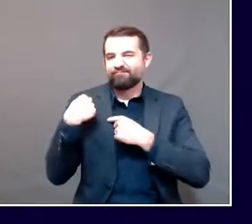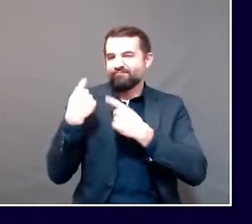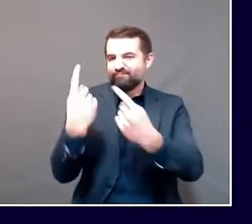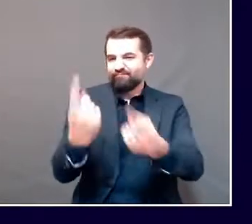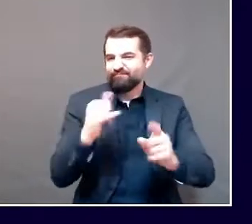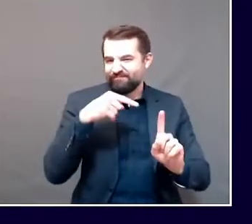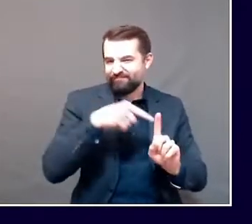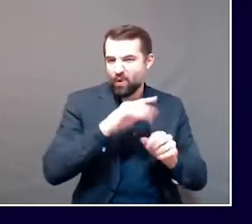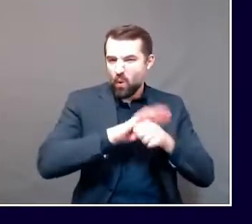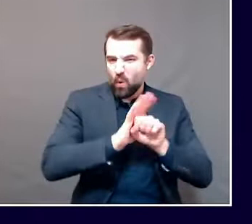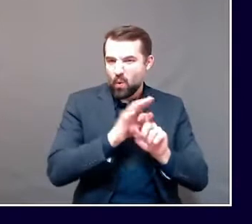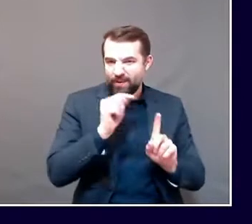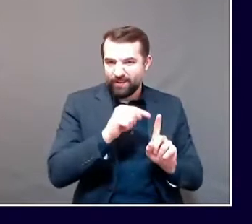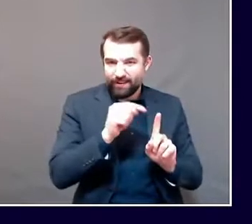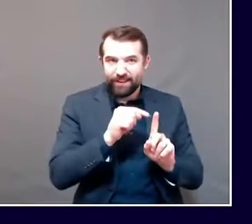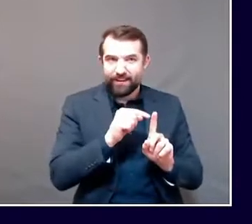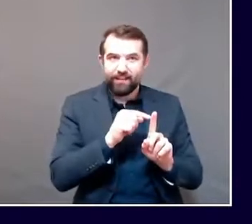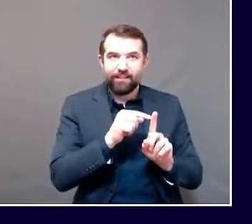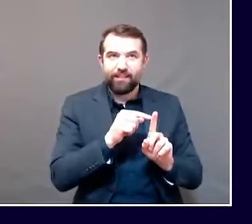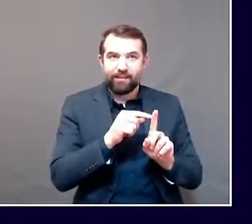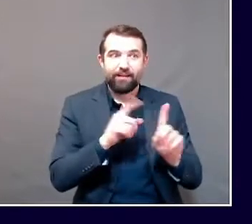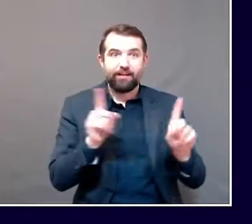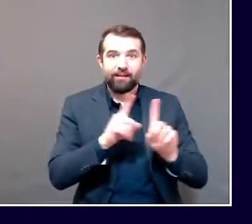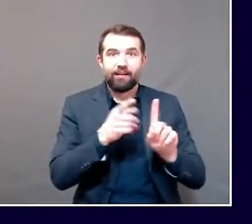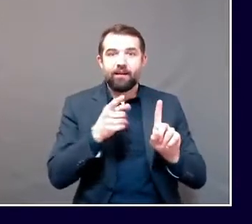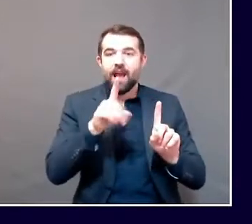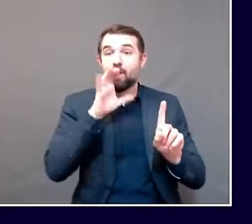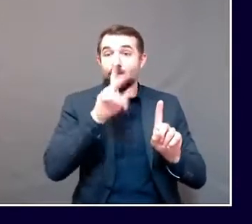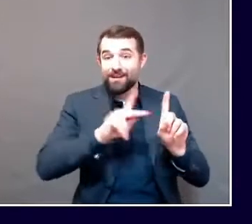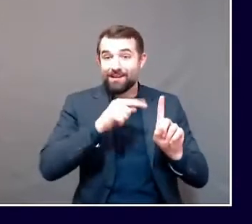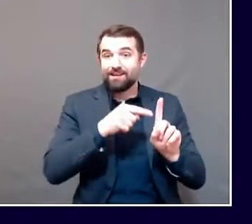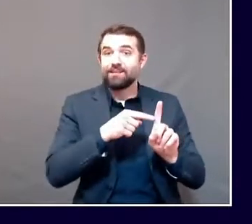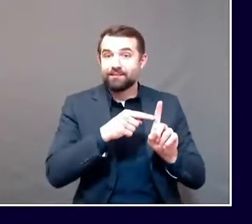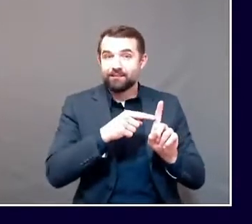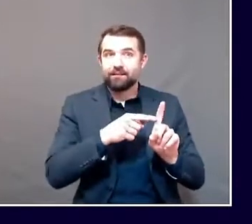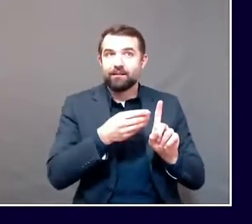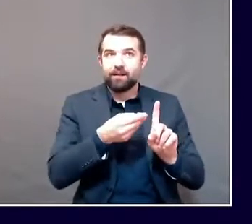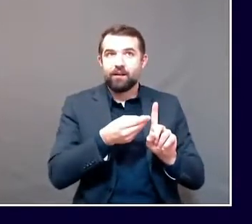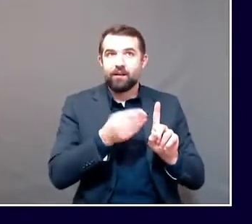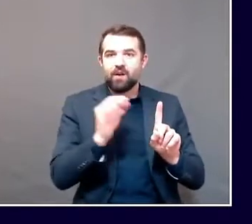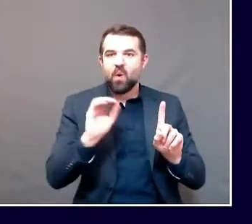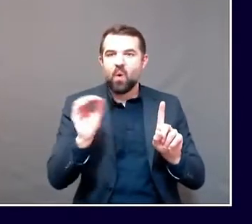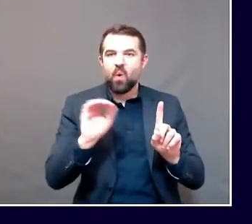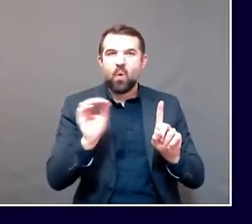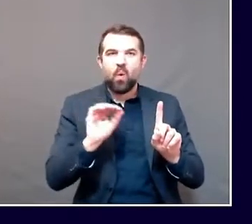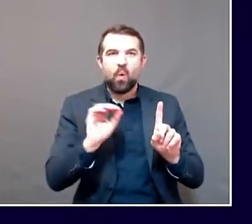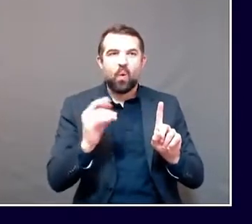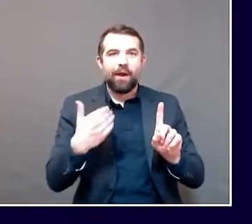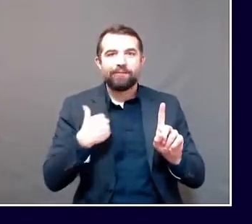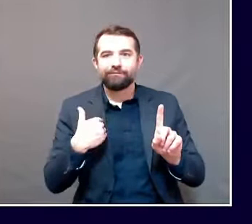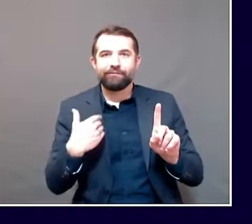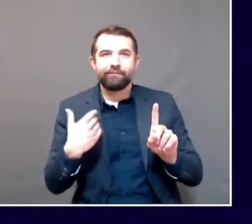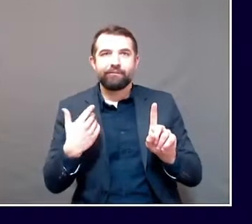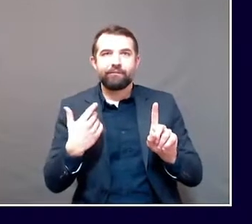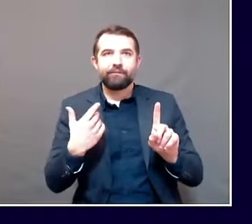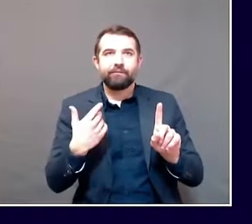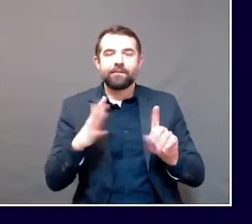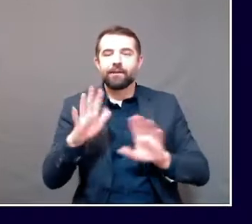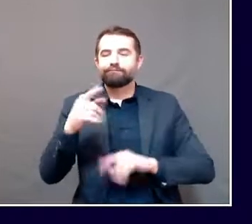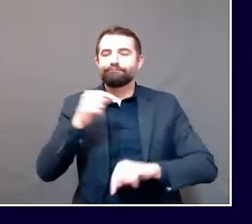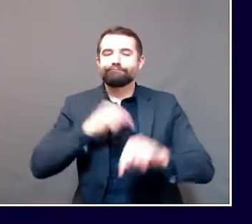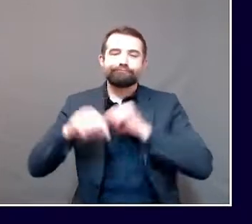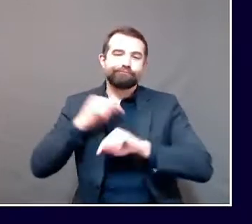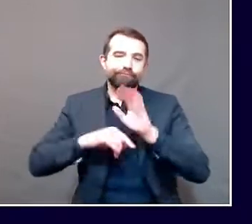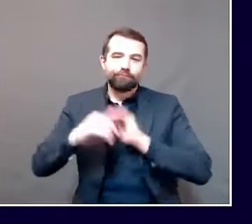100 people who have the new variant, maybe 10 or 15. Oh gosh, I said that wrong, Megan. In the room with the people